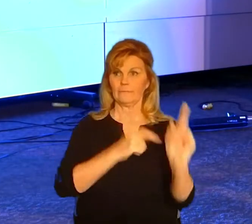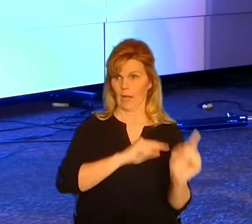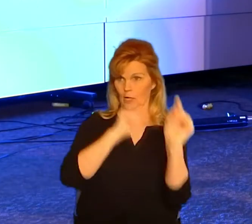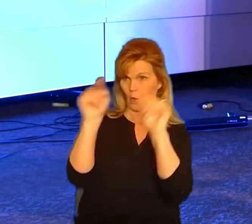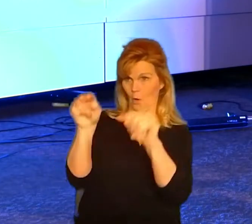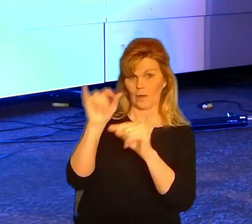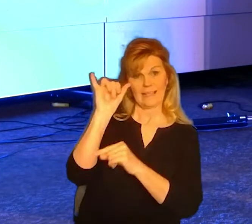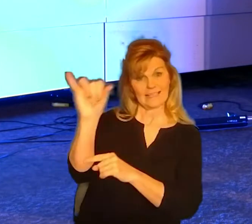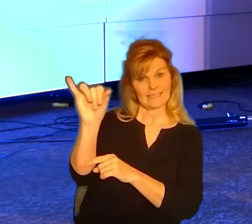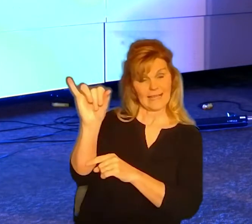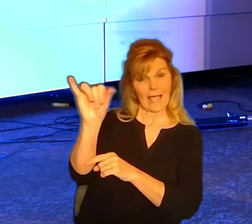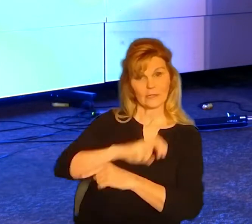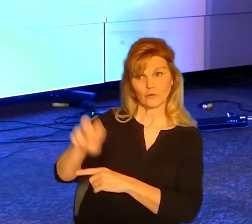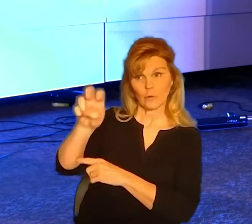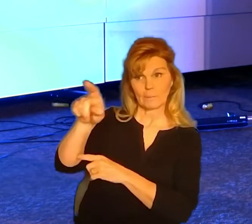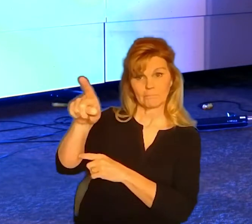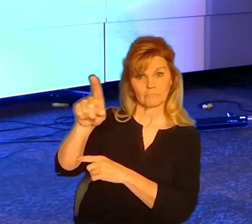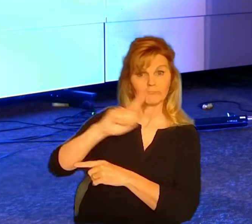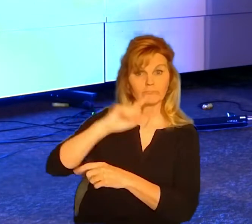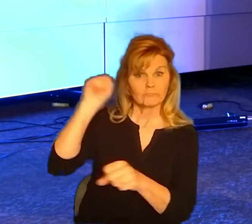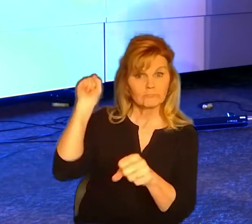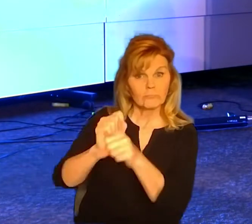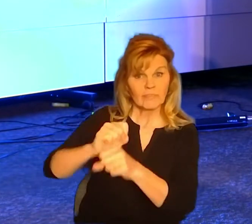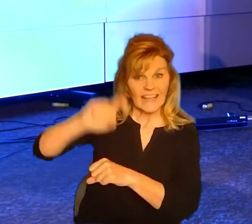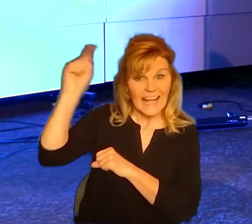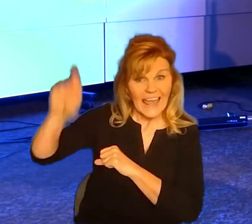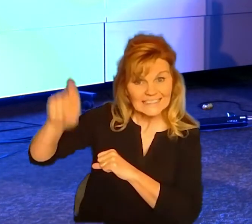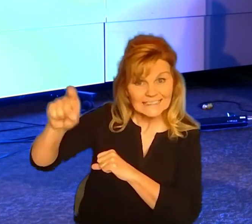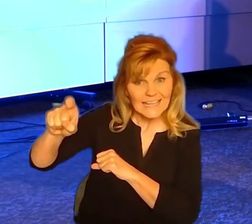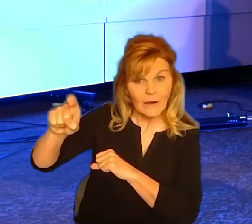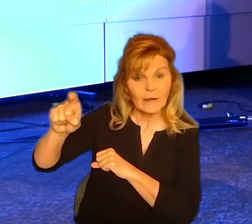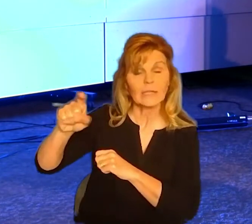essential trip right now? Is this an essential trip?